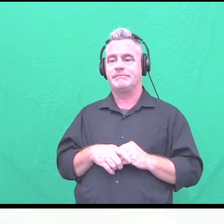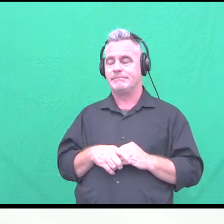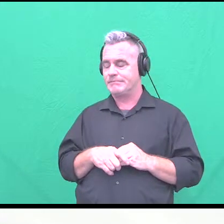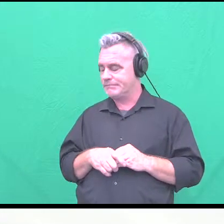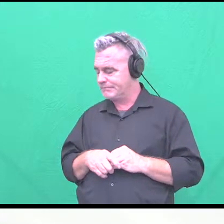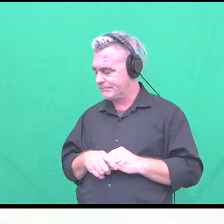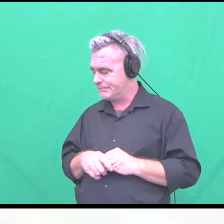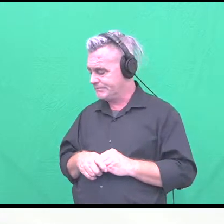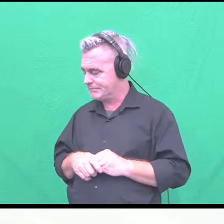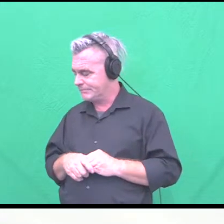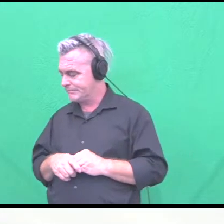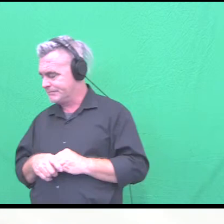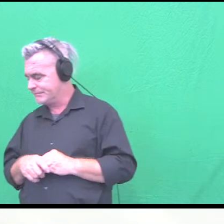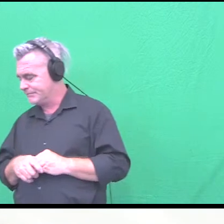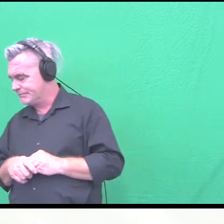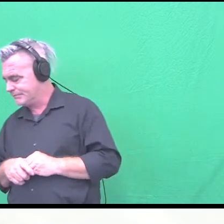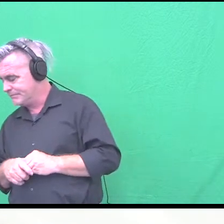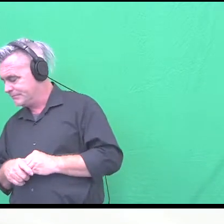Thank you.